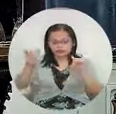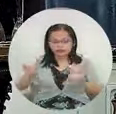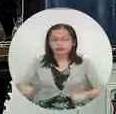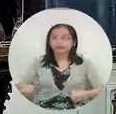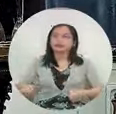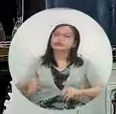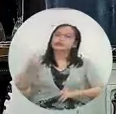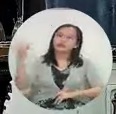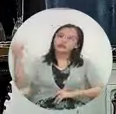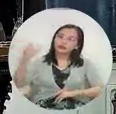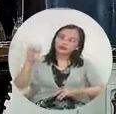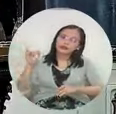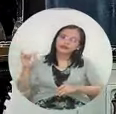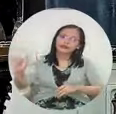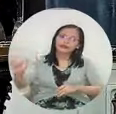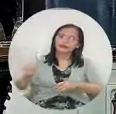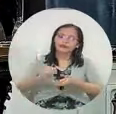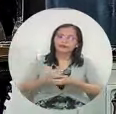Kalibutan.